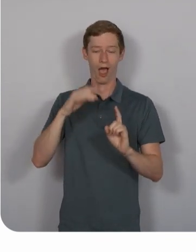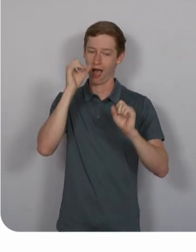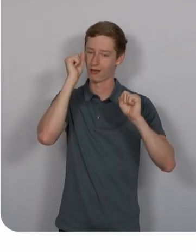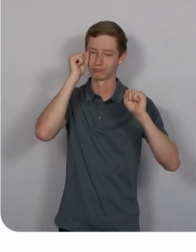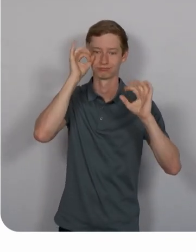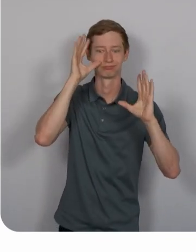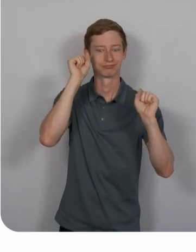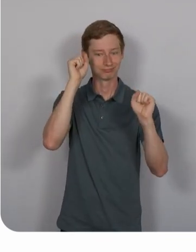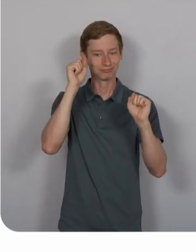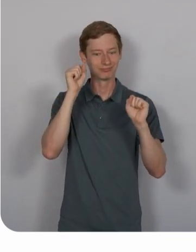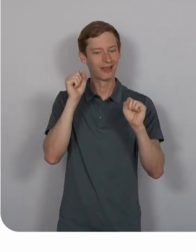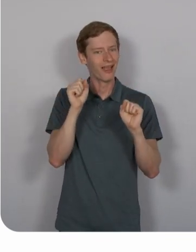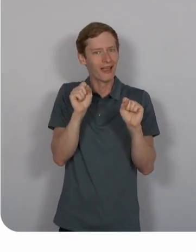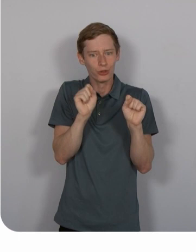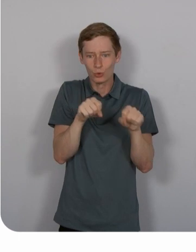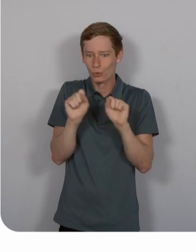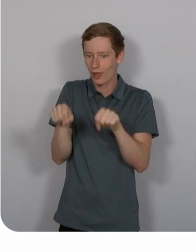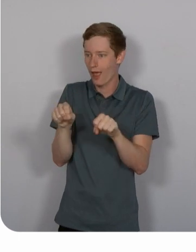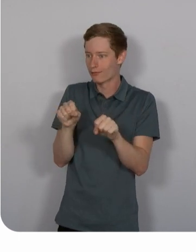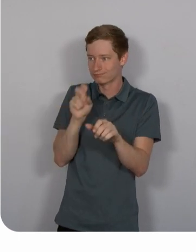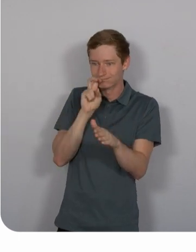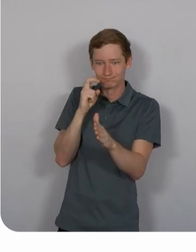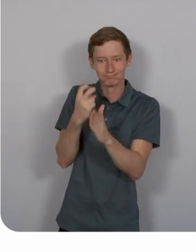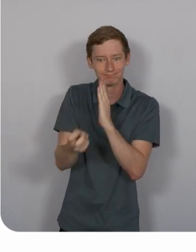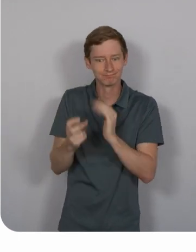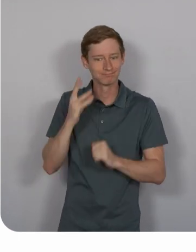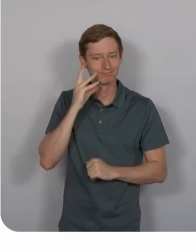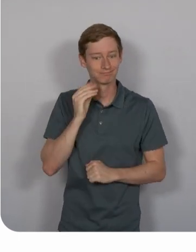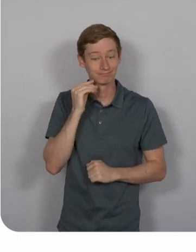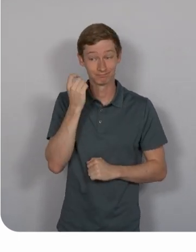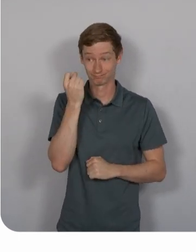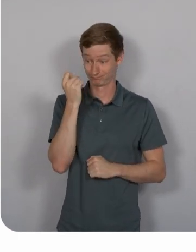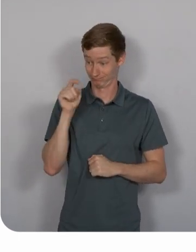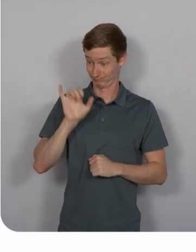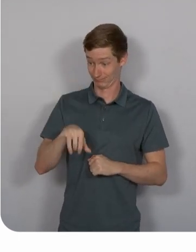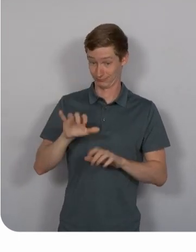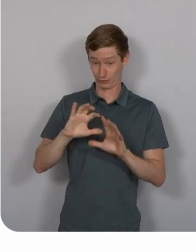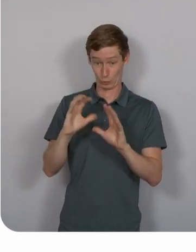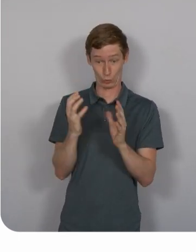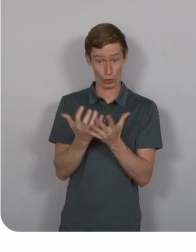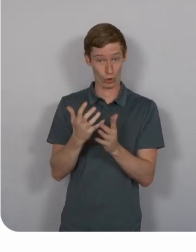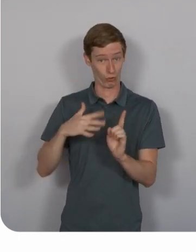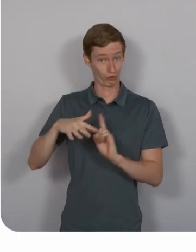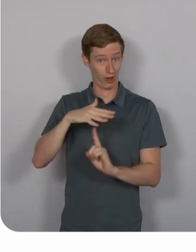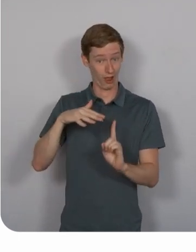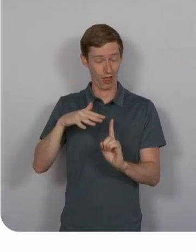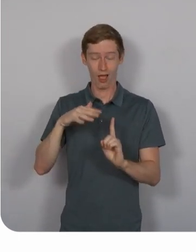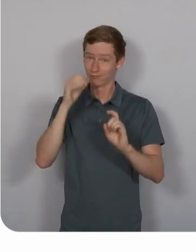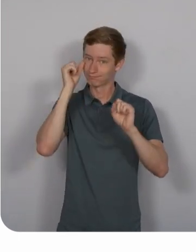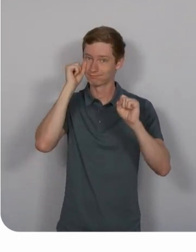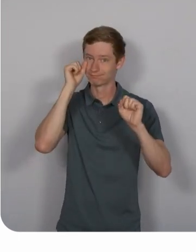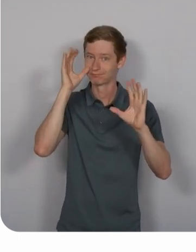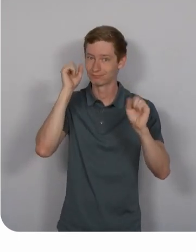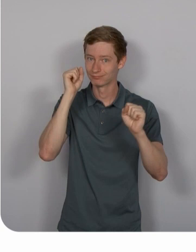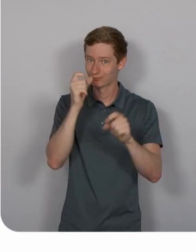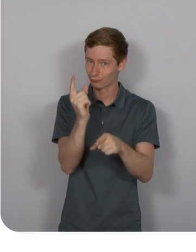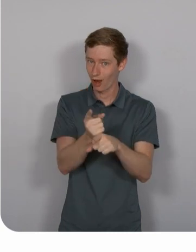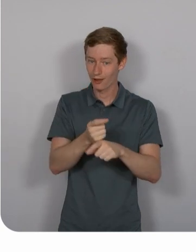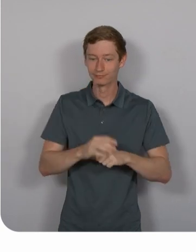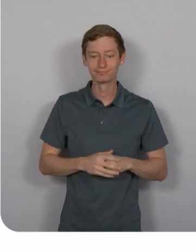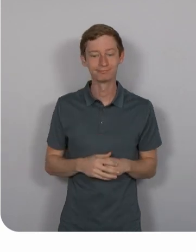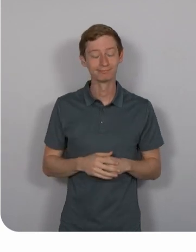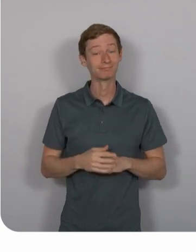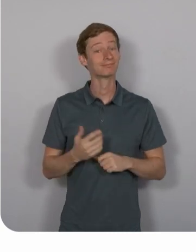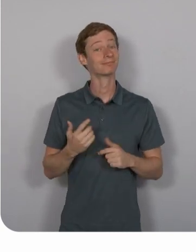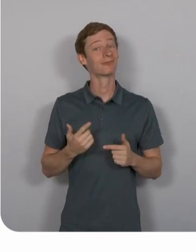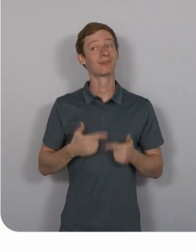span distance. Now, the physical world around us is amazing, right? I think that one of